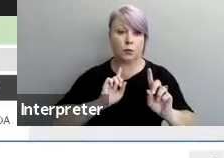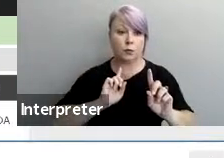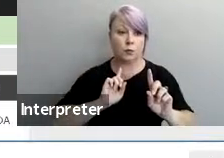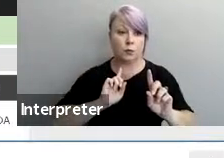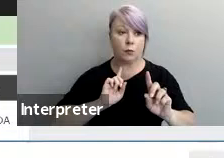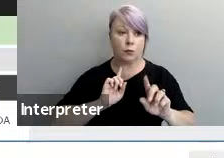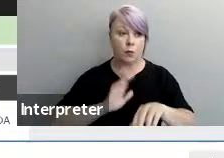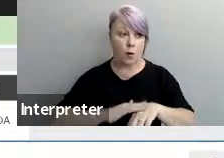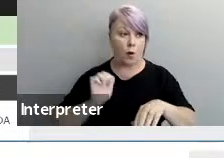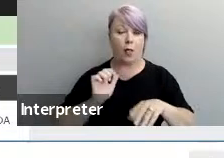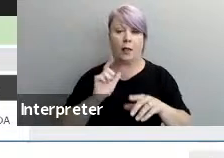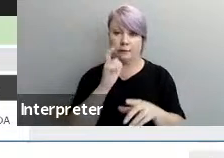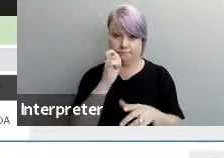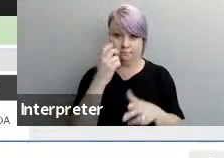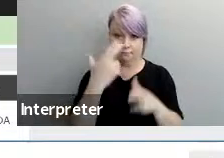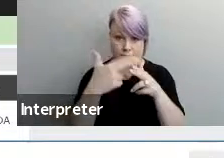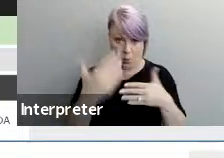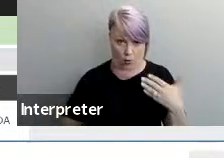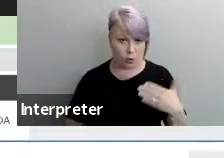Sure, sorry.